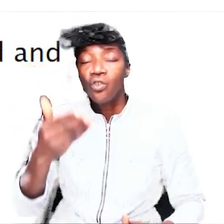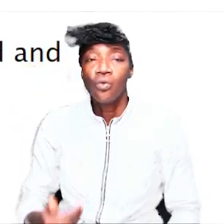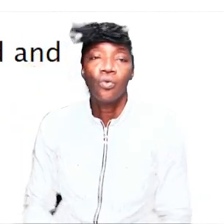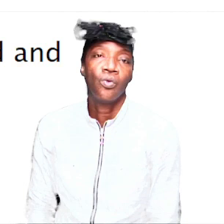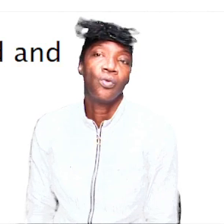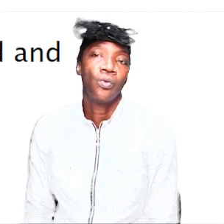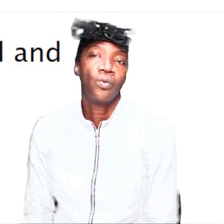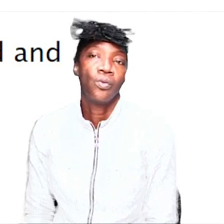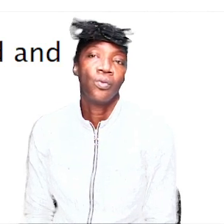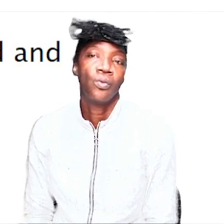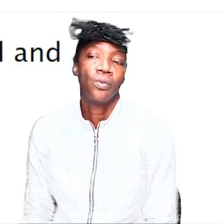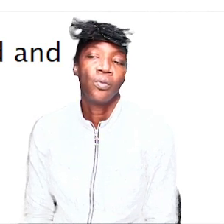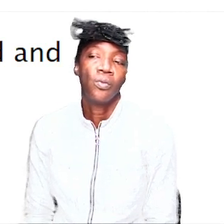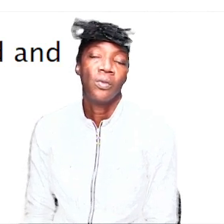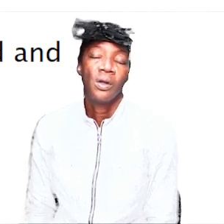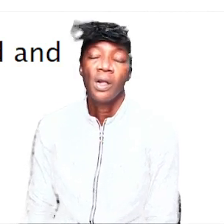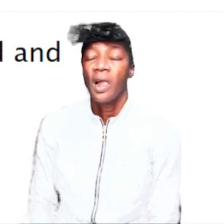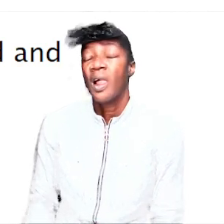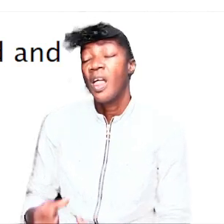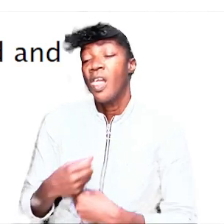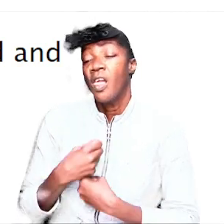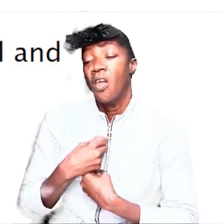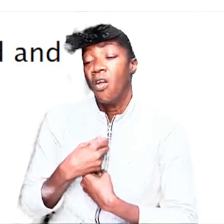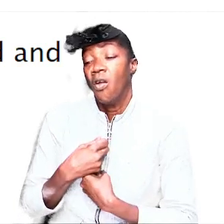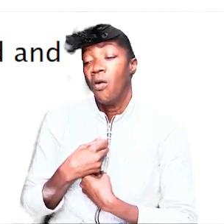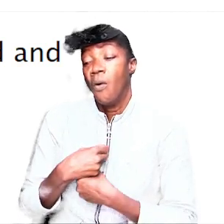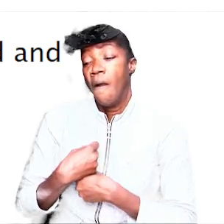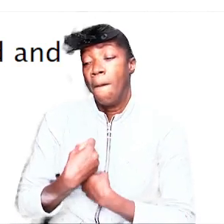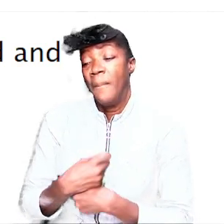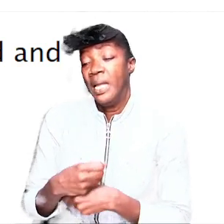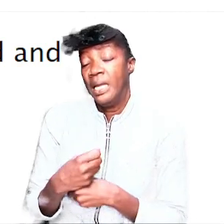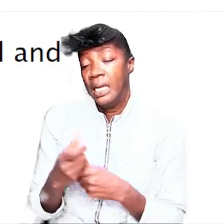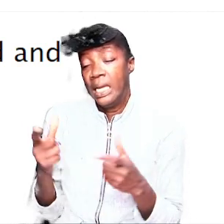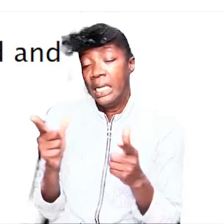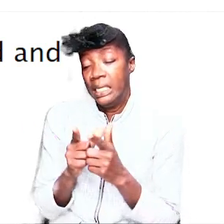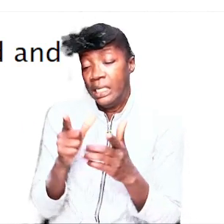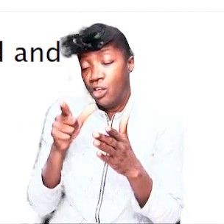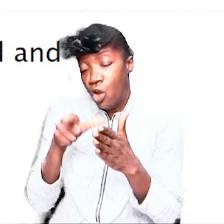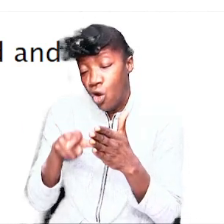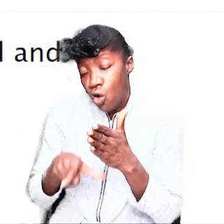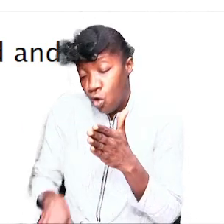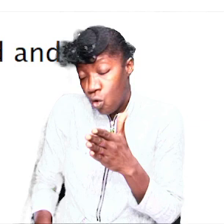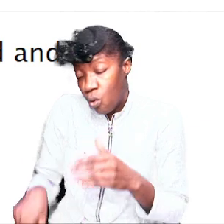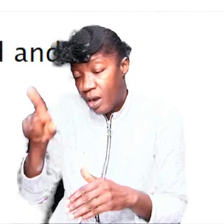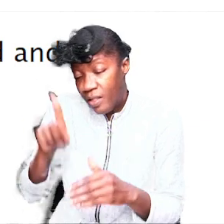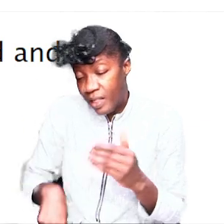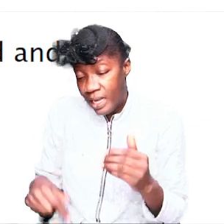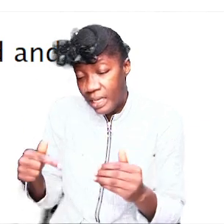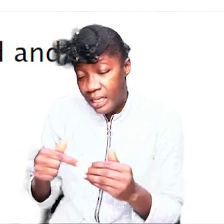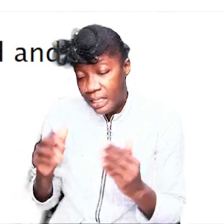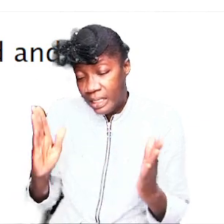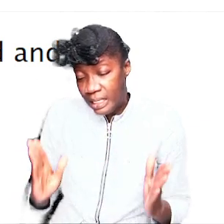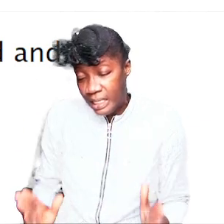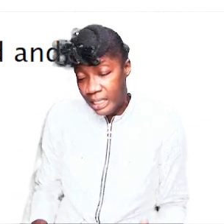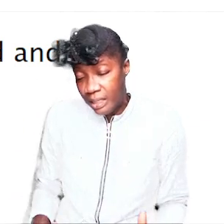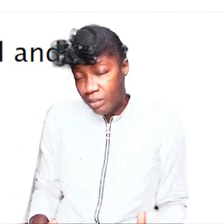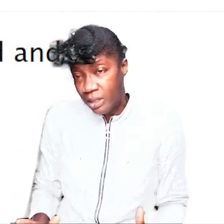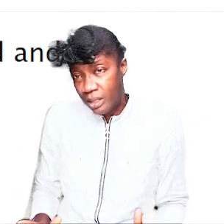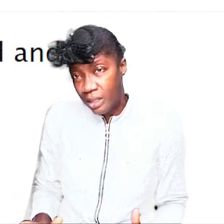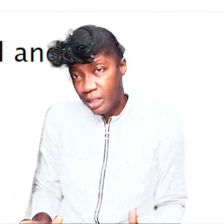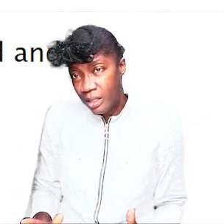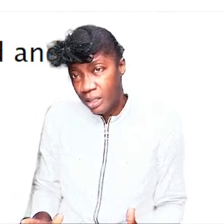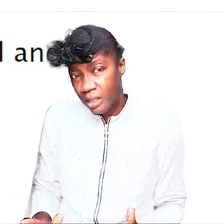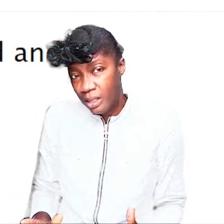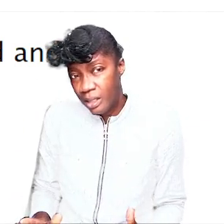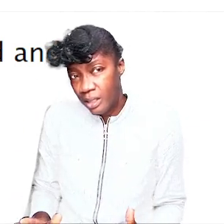But really, we were made a little bit lower than our enemies. And if we were made a little lower than our enemies, it means then that